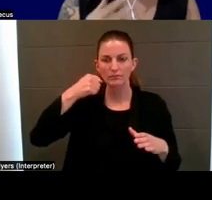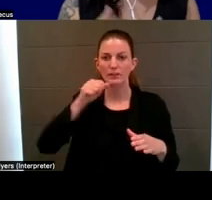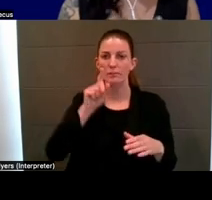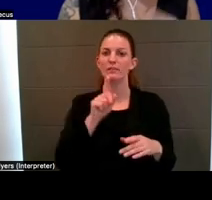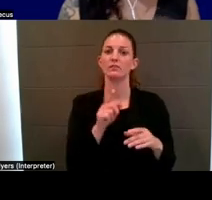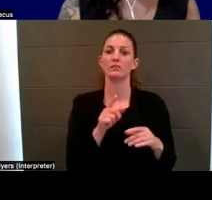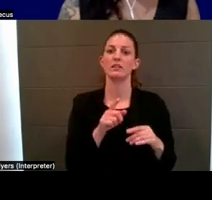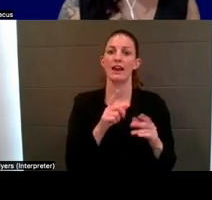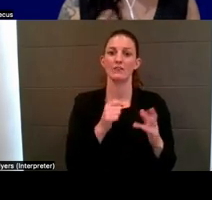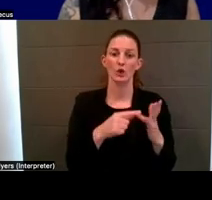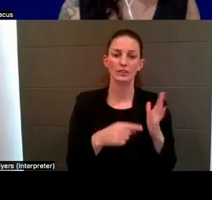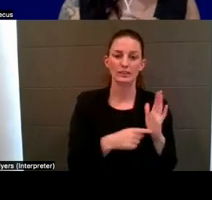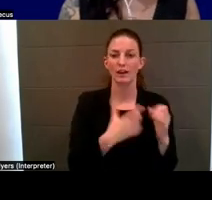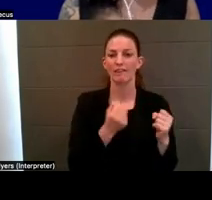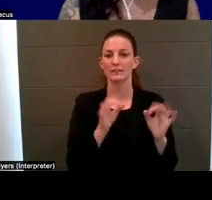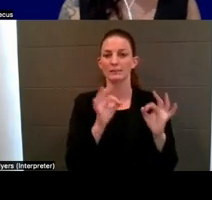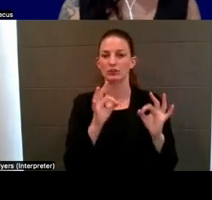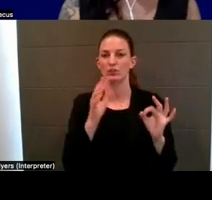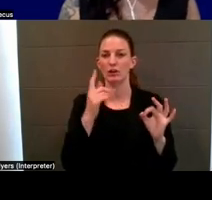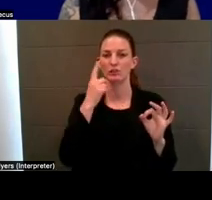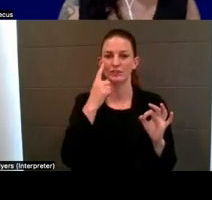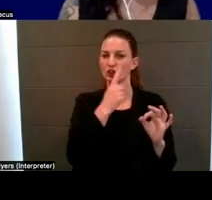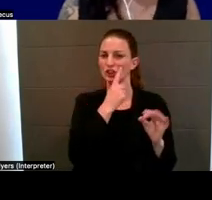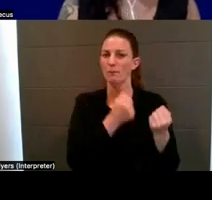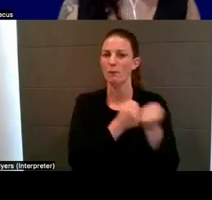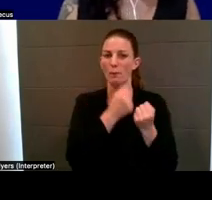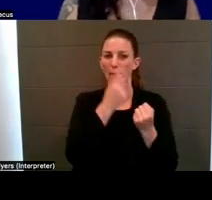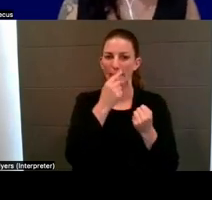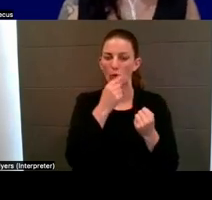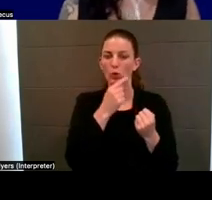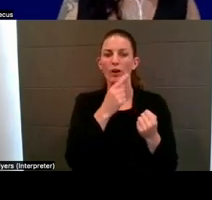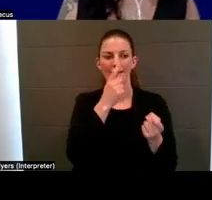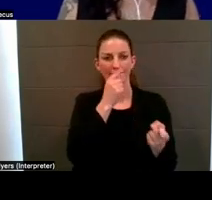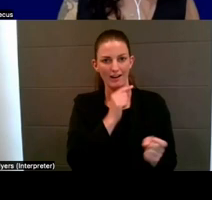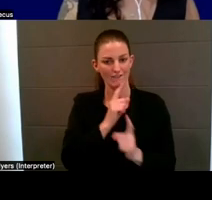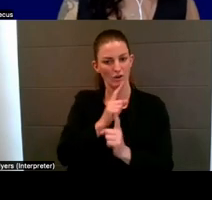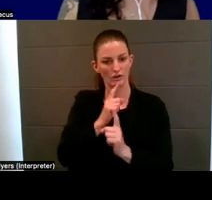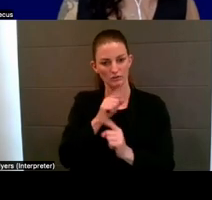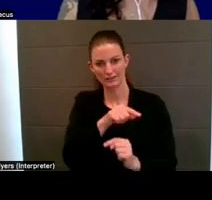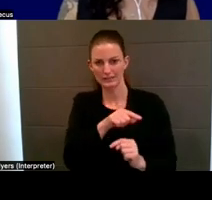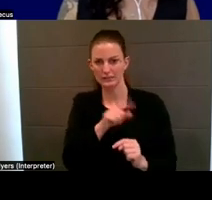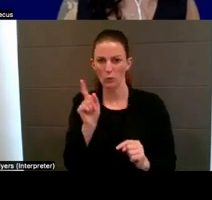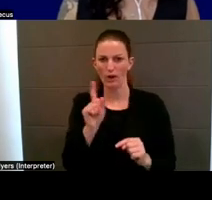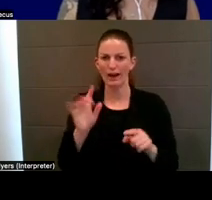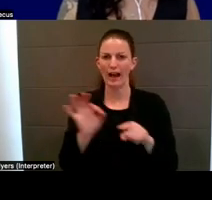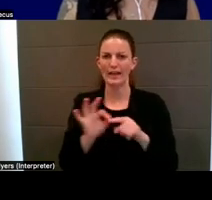who can advise whether the type of contrast that your child needs as well.